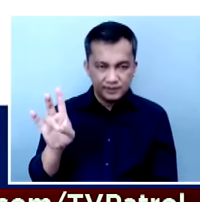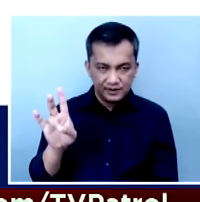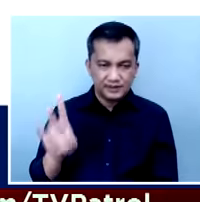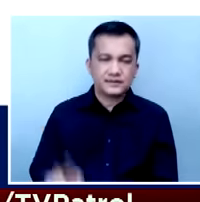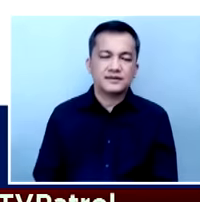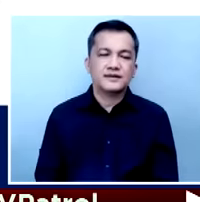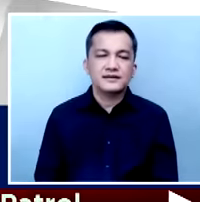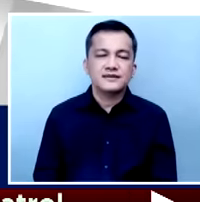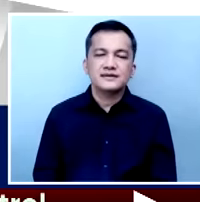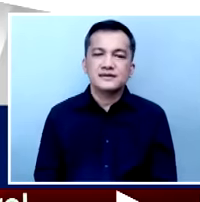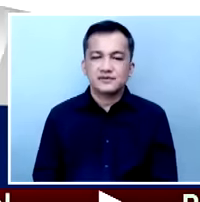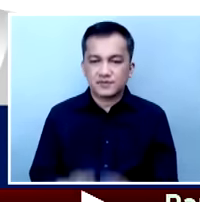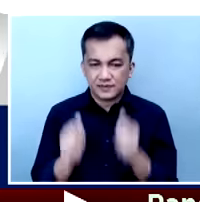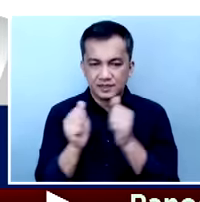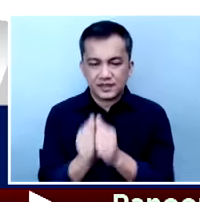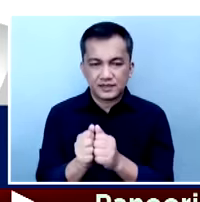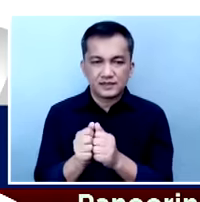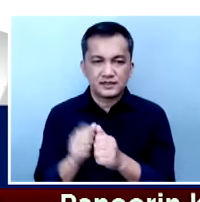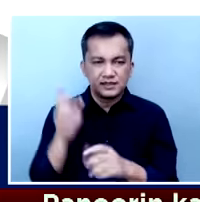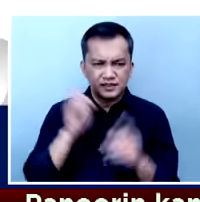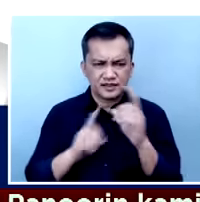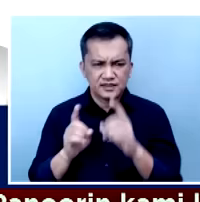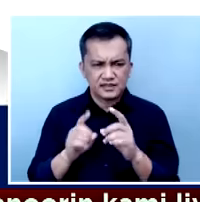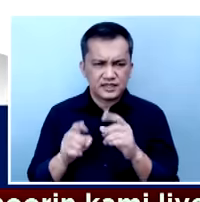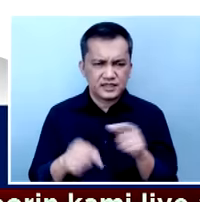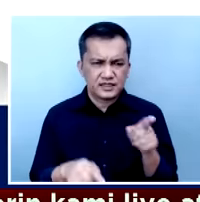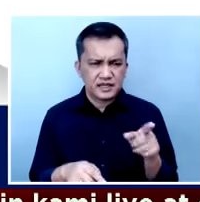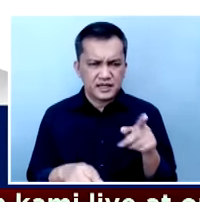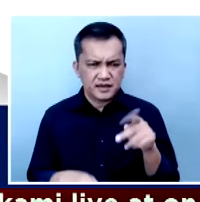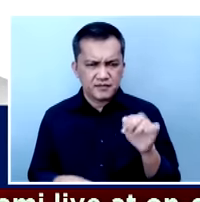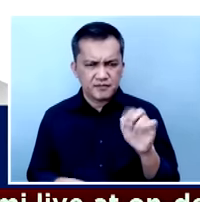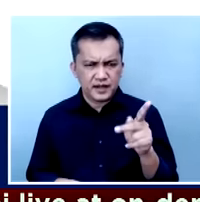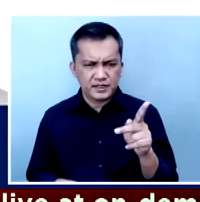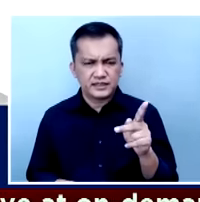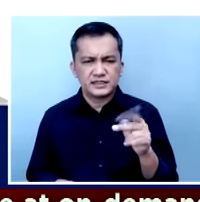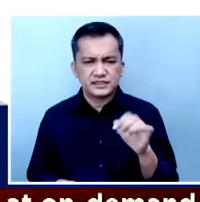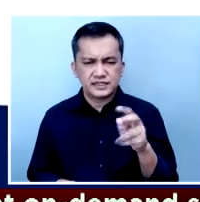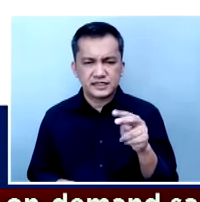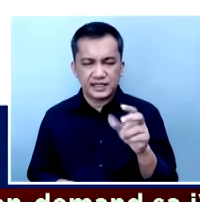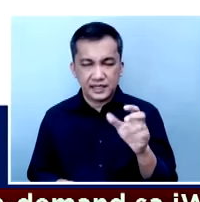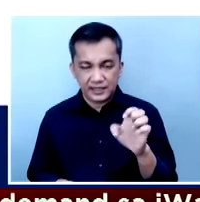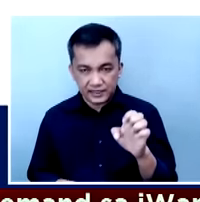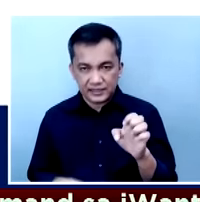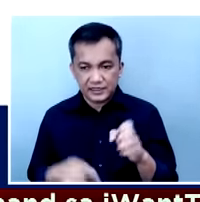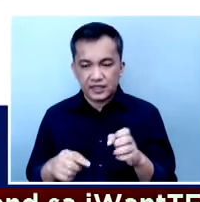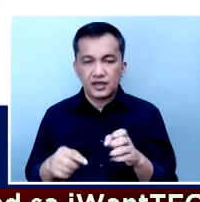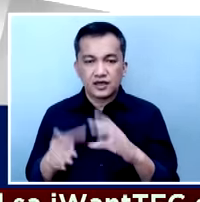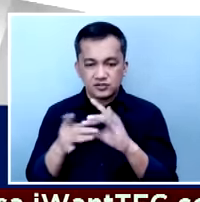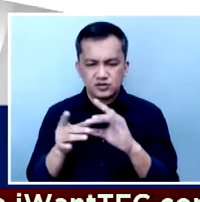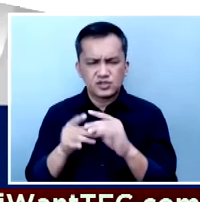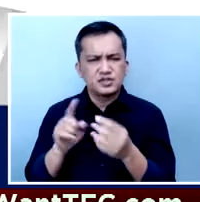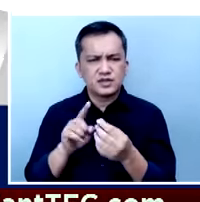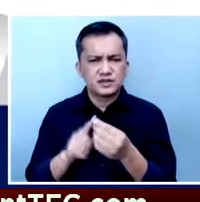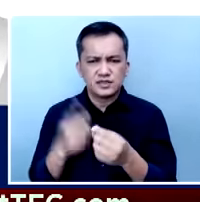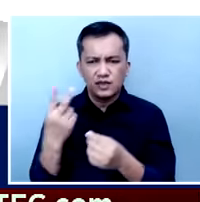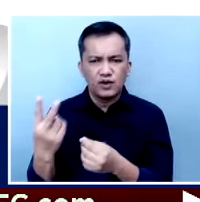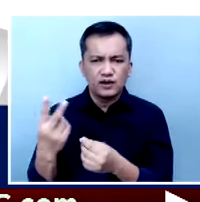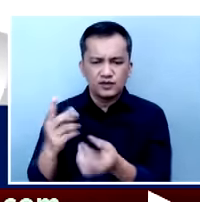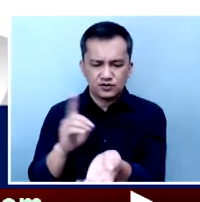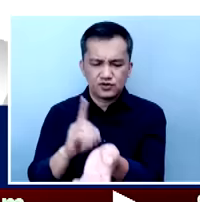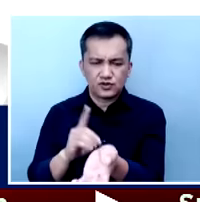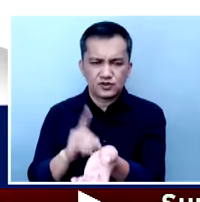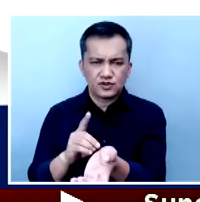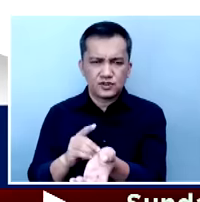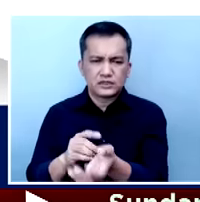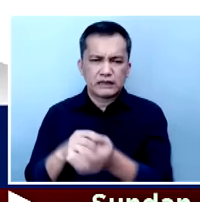27. Makakasama niya sa serye ang Dear Star na si Park Shin-hye at iinog ang storya nito sa dalawang doktor na